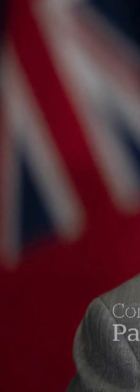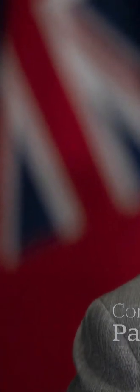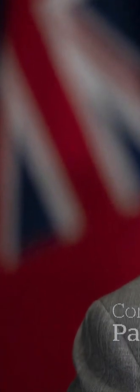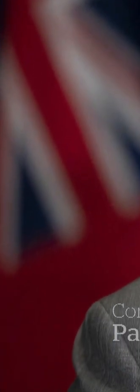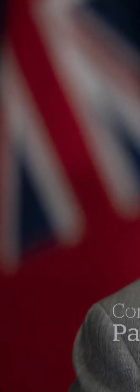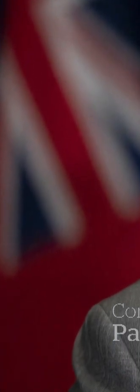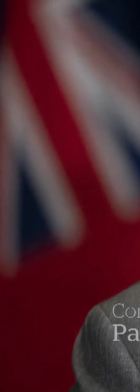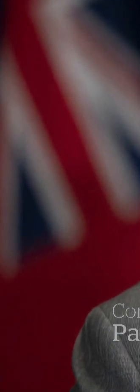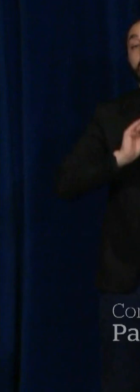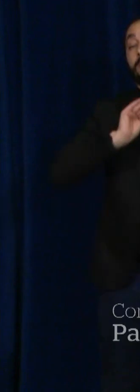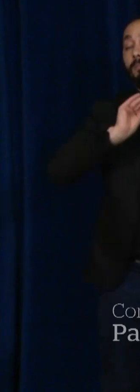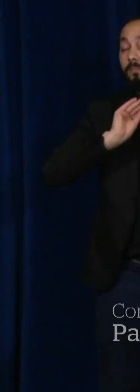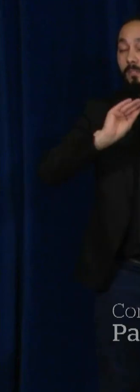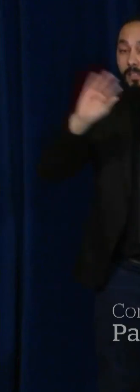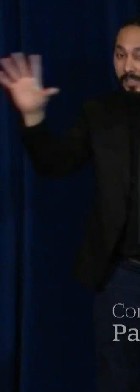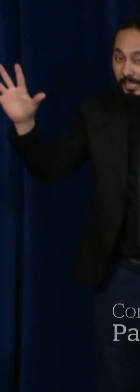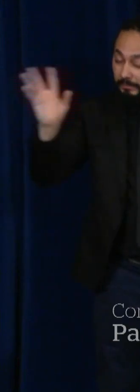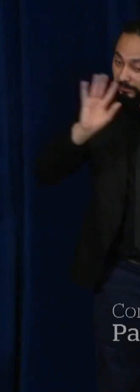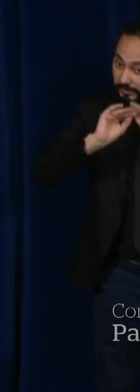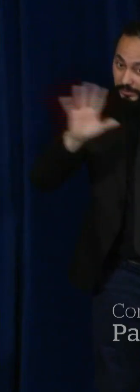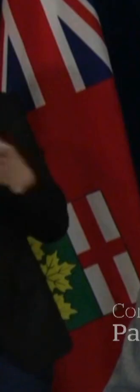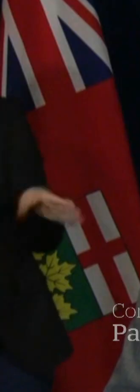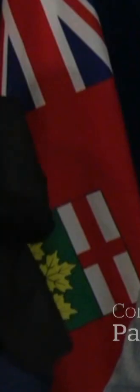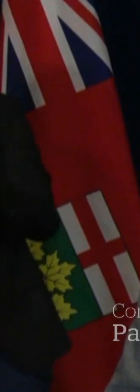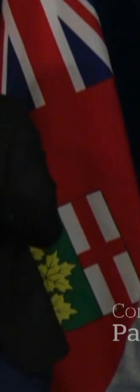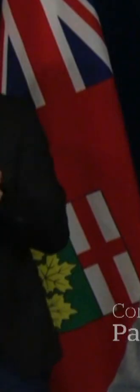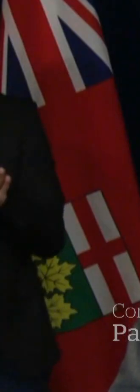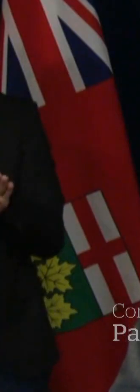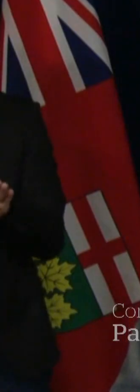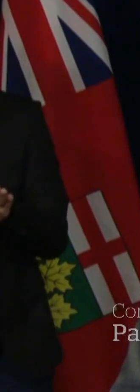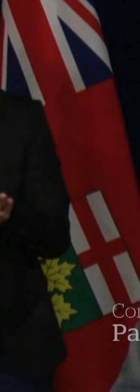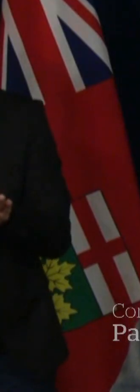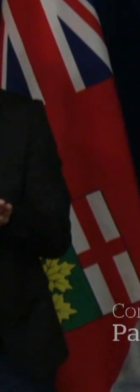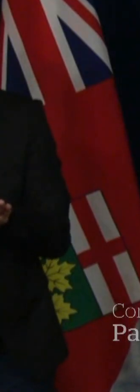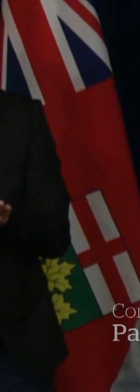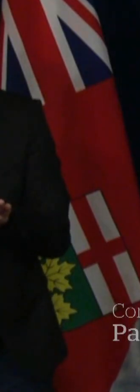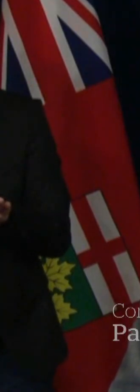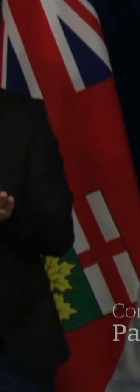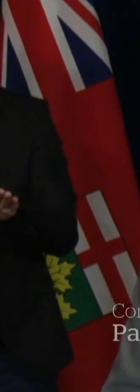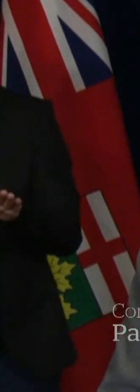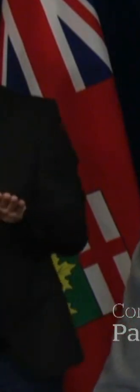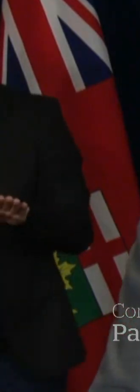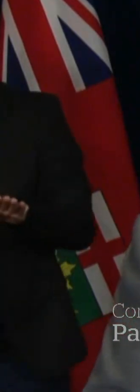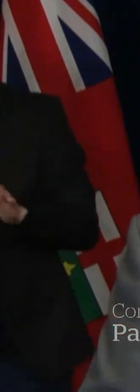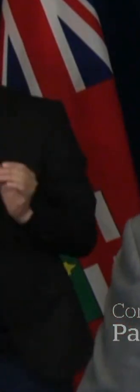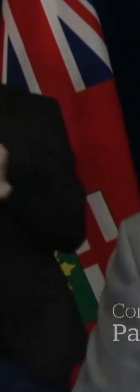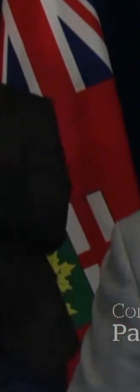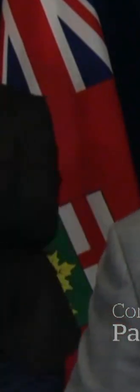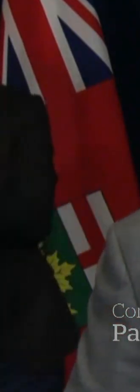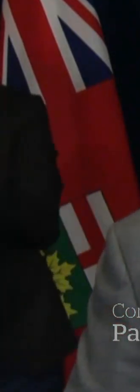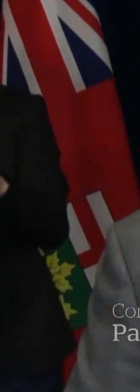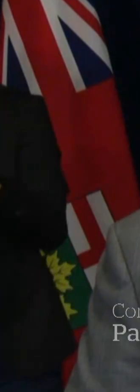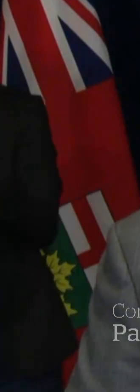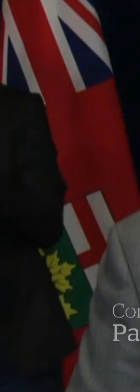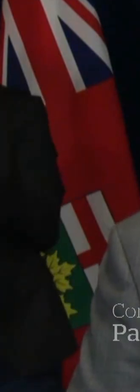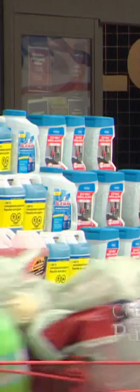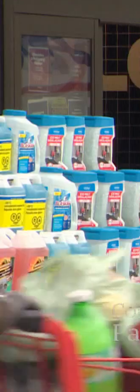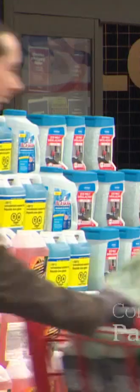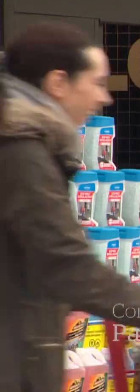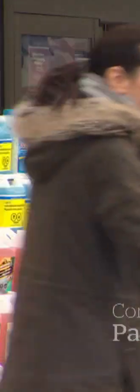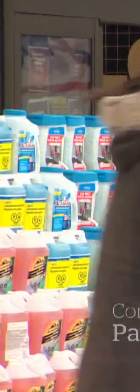go far enough. That list can be adjusted, and we will not hesitate to shut down further workplaces as